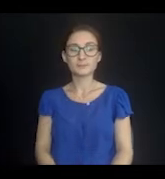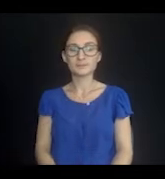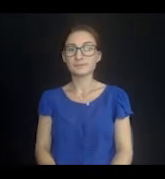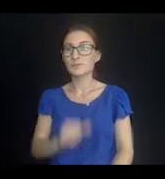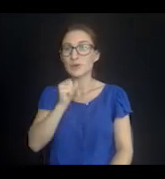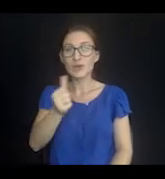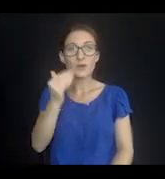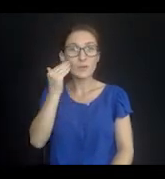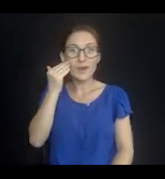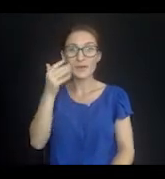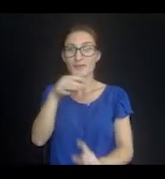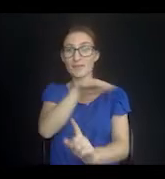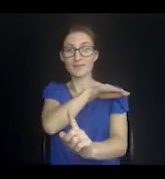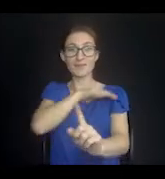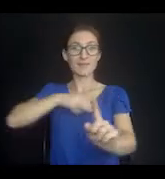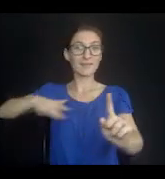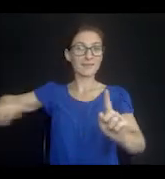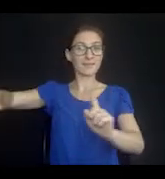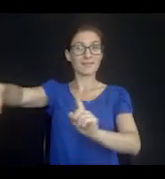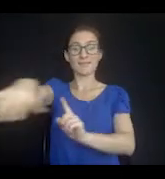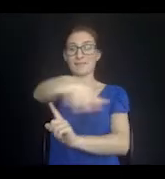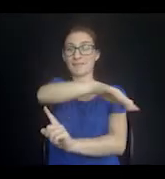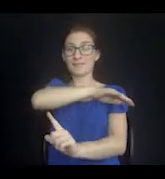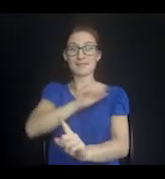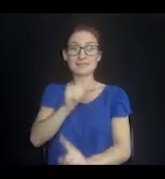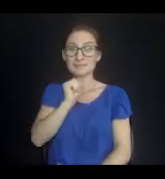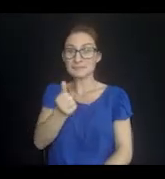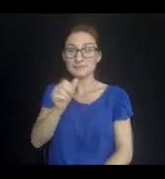them or walk away in disgust.